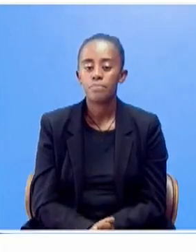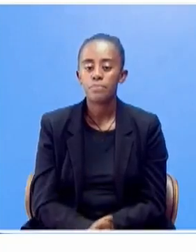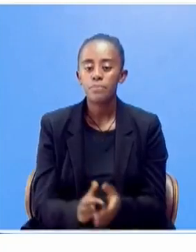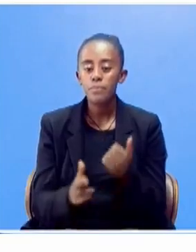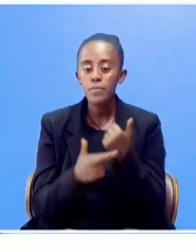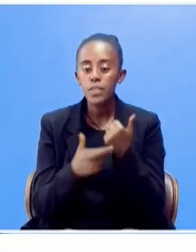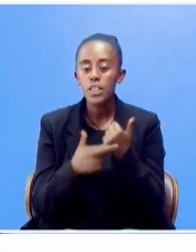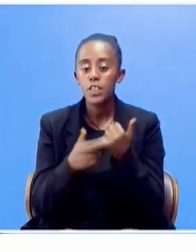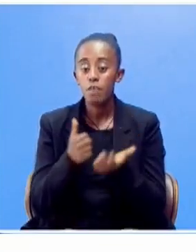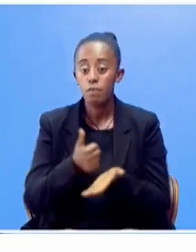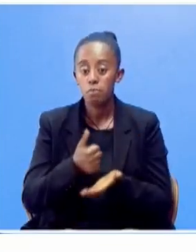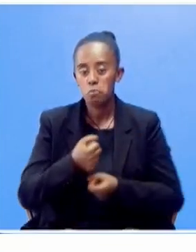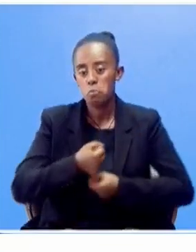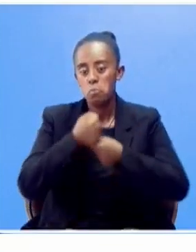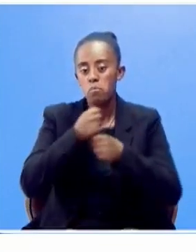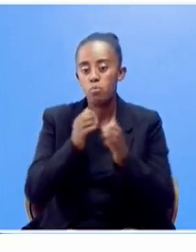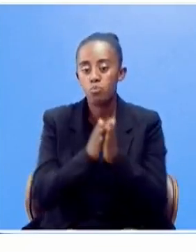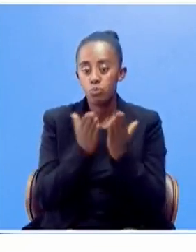reference books,